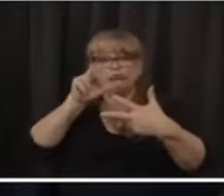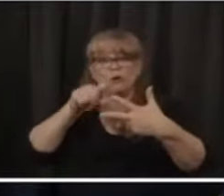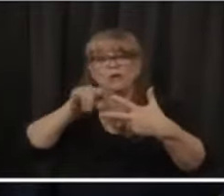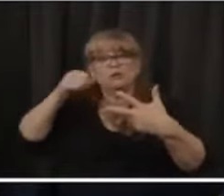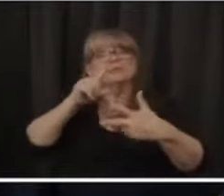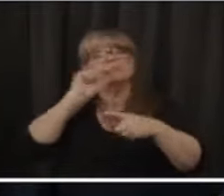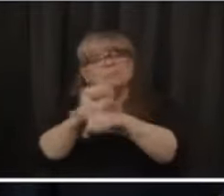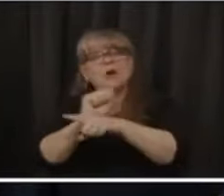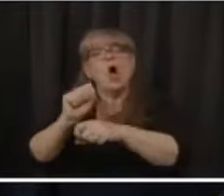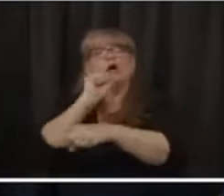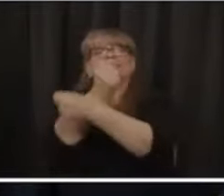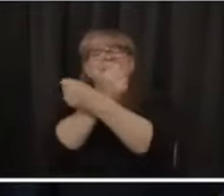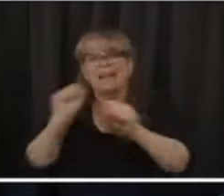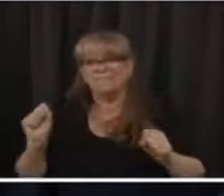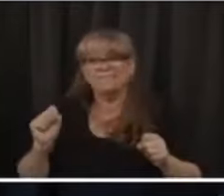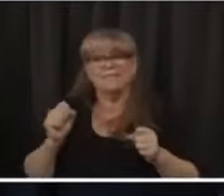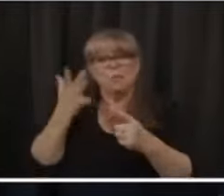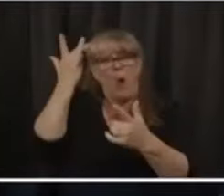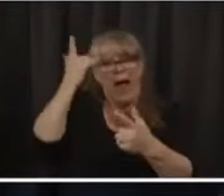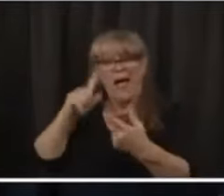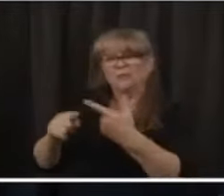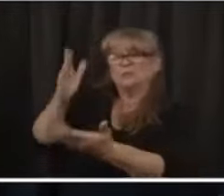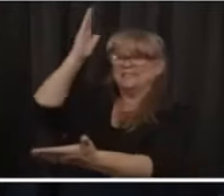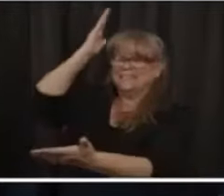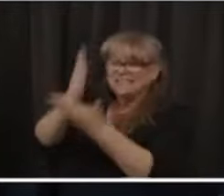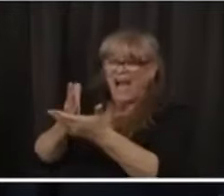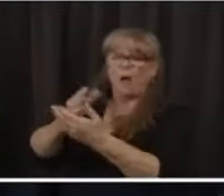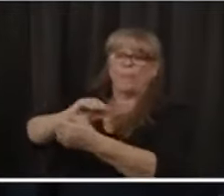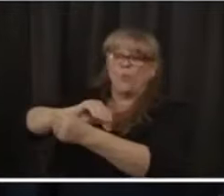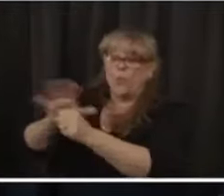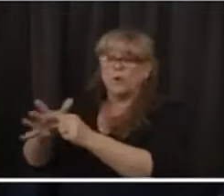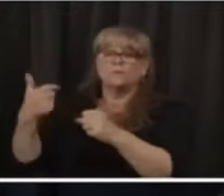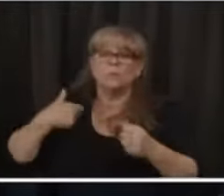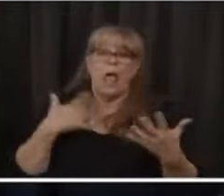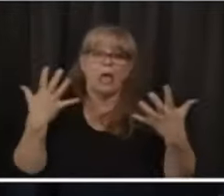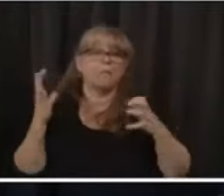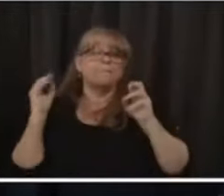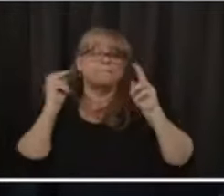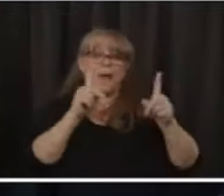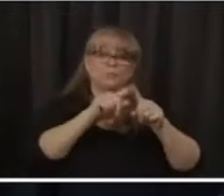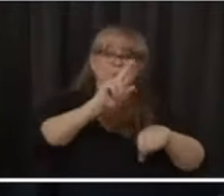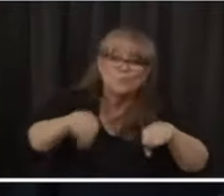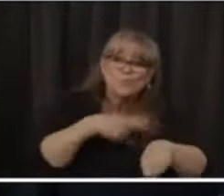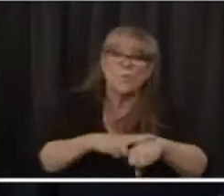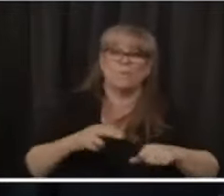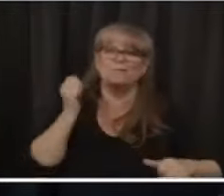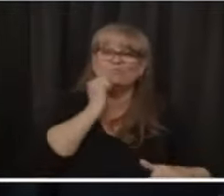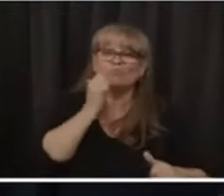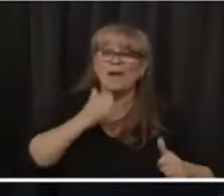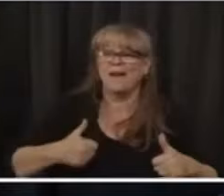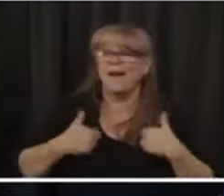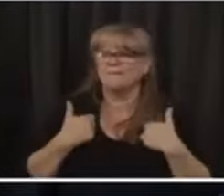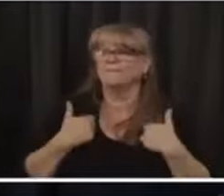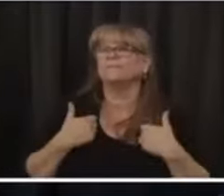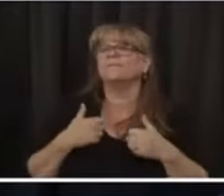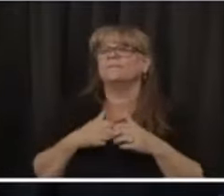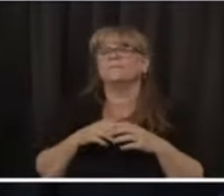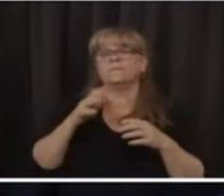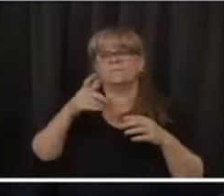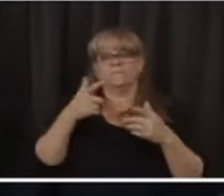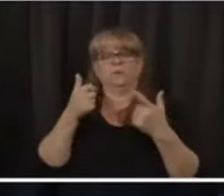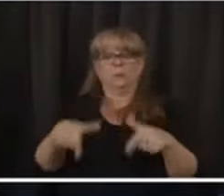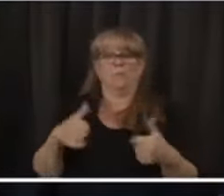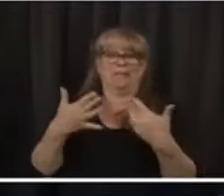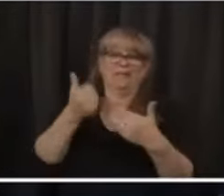pandemic, to saving lives, to getting back to normal. We're doing our best as a state to make it easy for you.